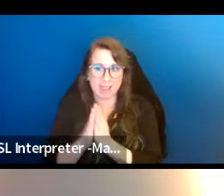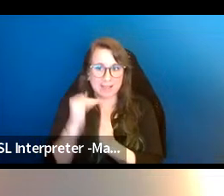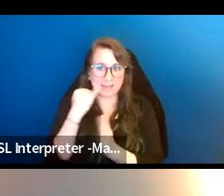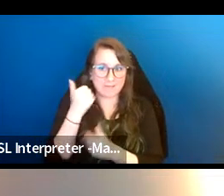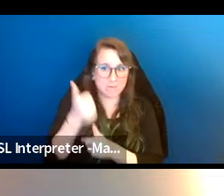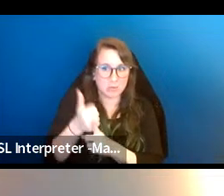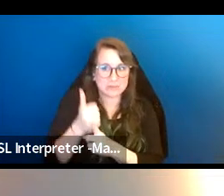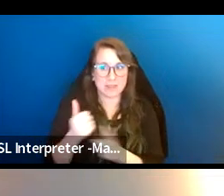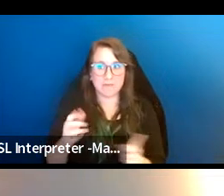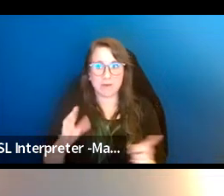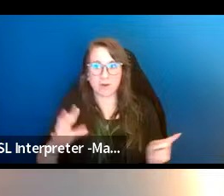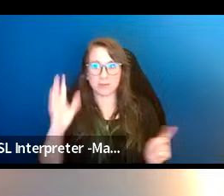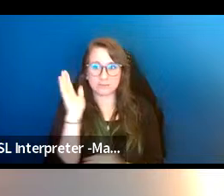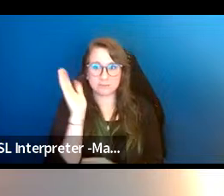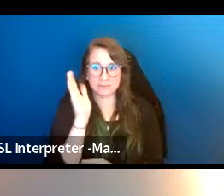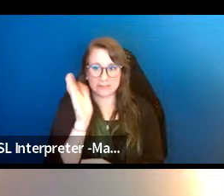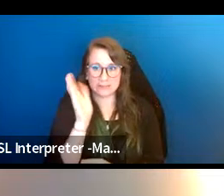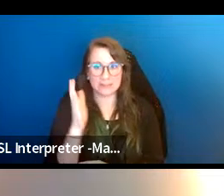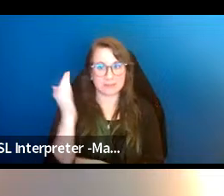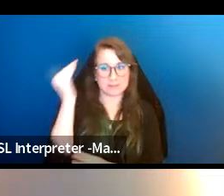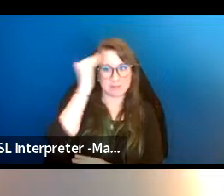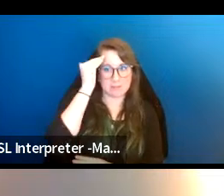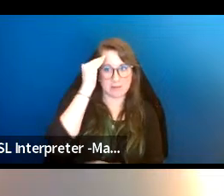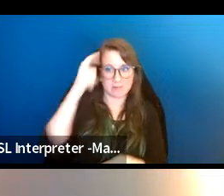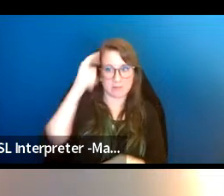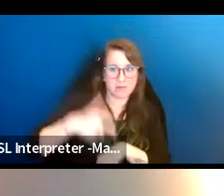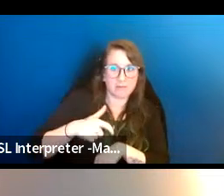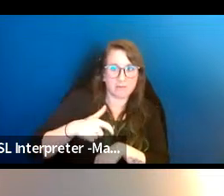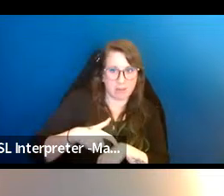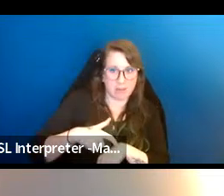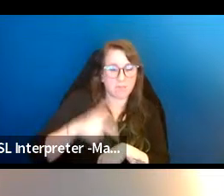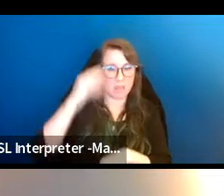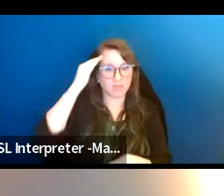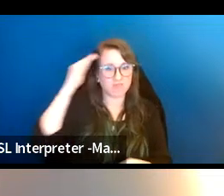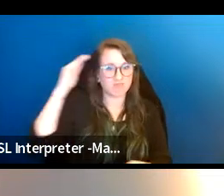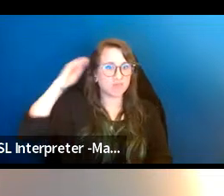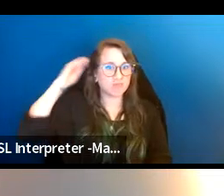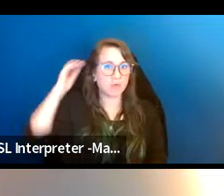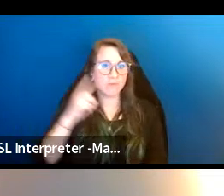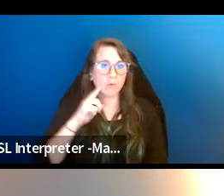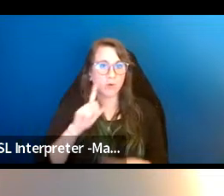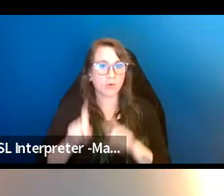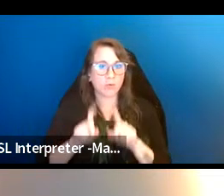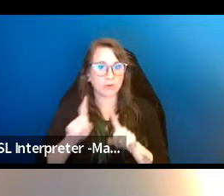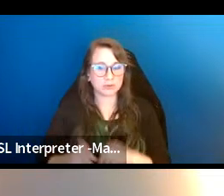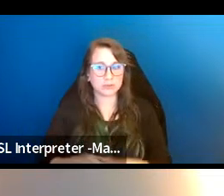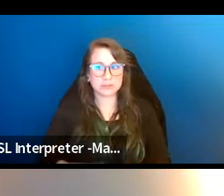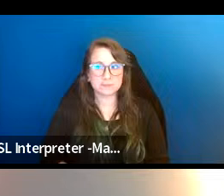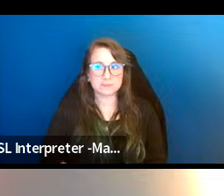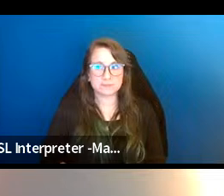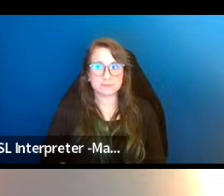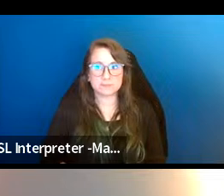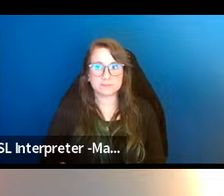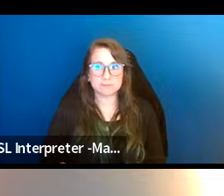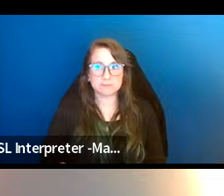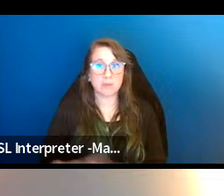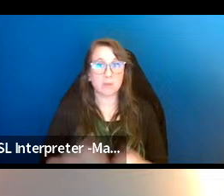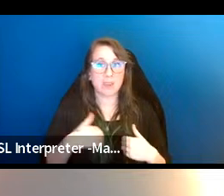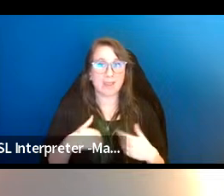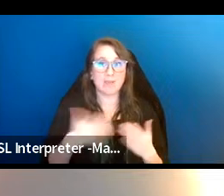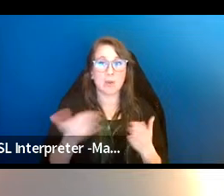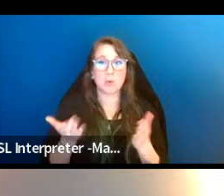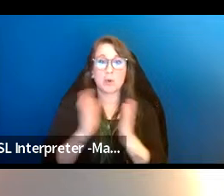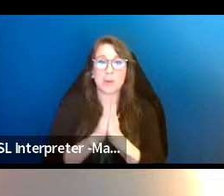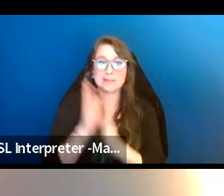to be mindful of time and mindful of time for questions. With that being said, we have a requested presentation